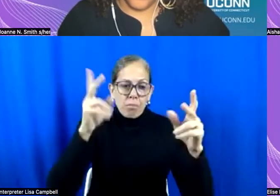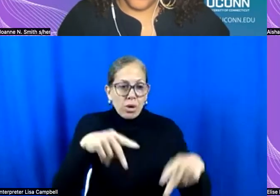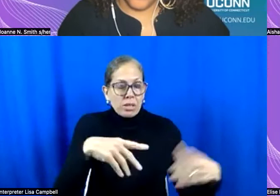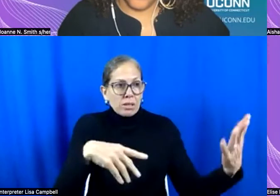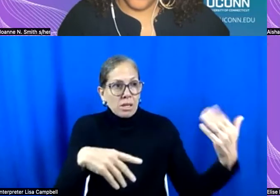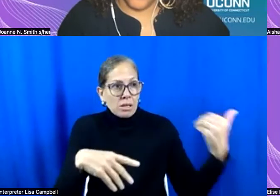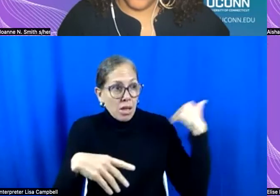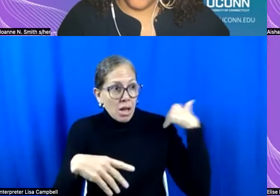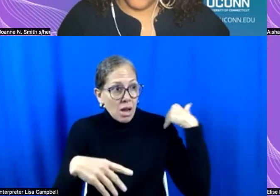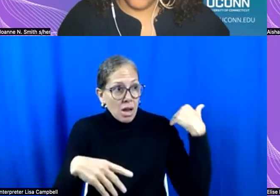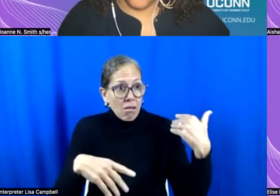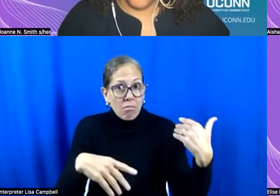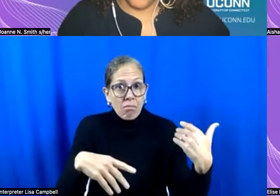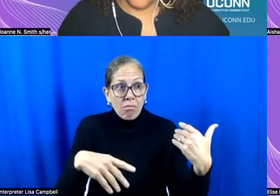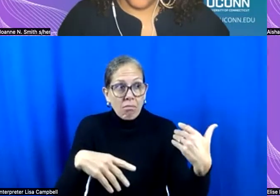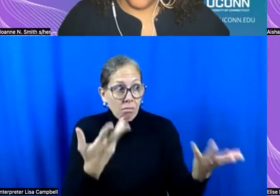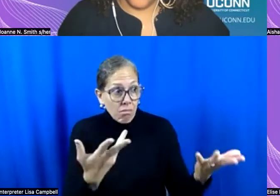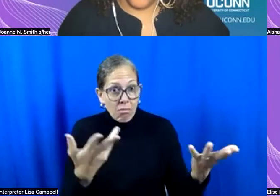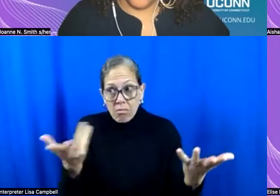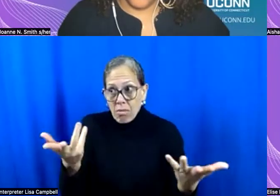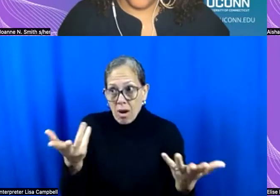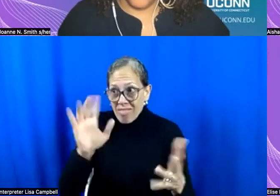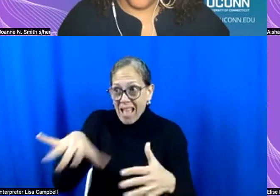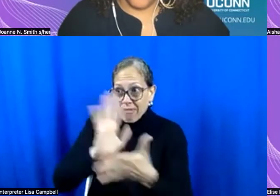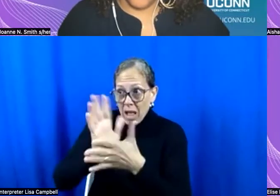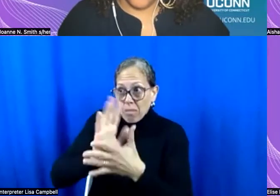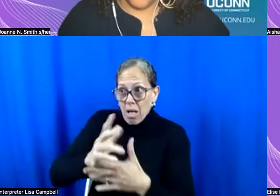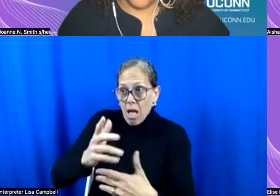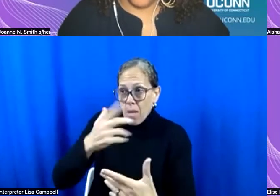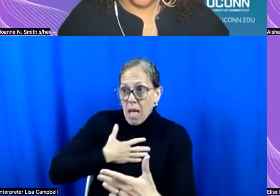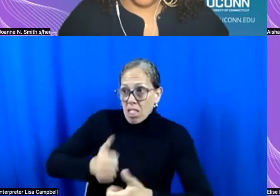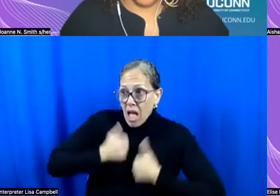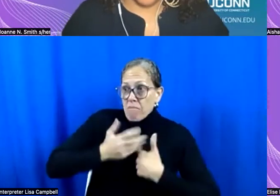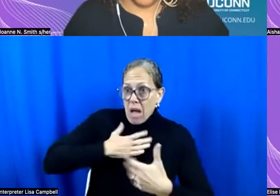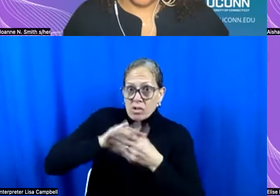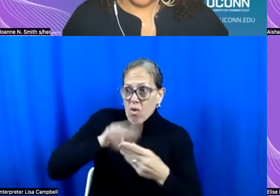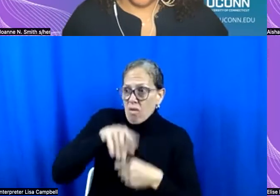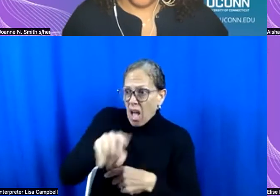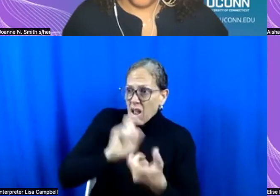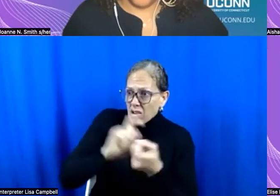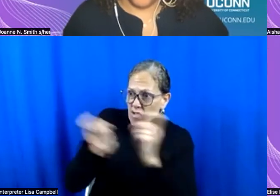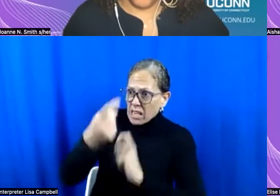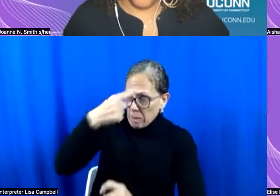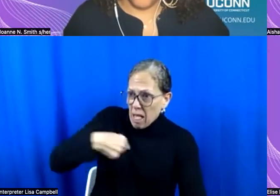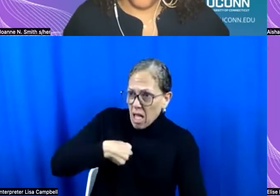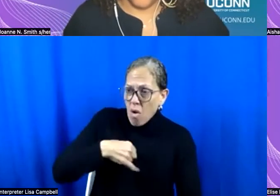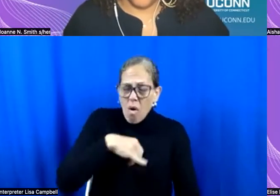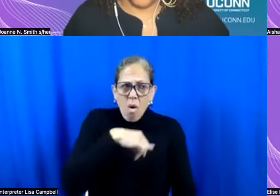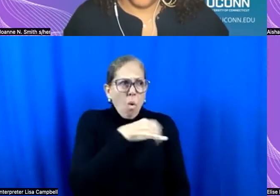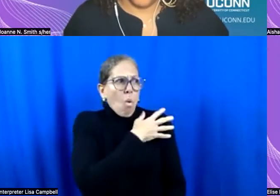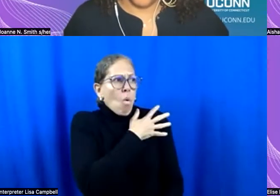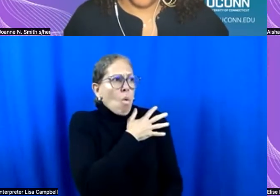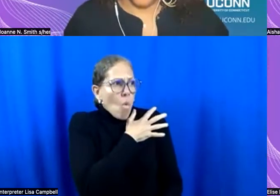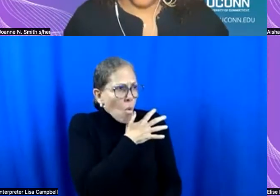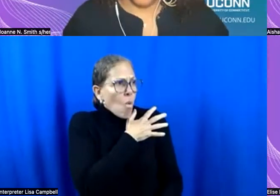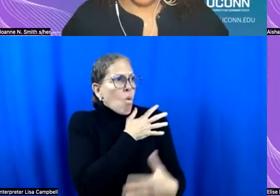really transformed my life. This, you know, this is, I see myself, I see my story in this film. Thank you for affirming my existence. That is